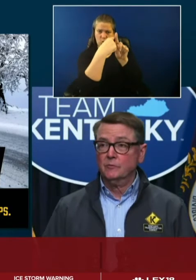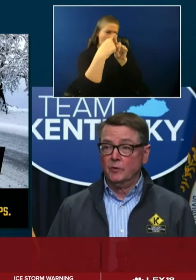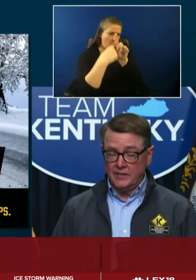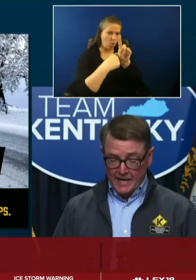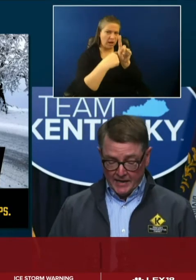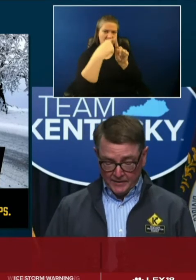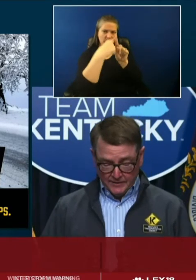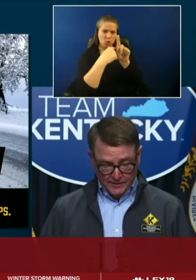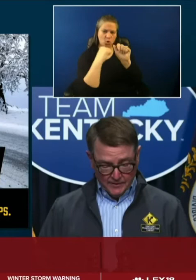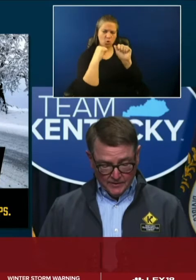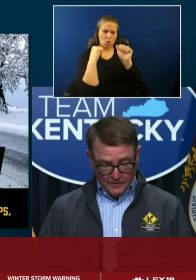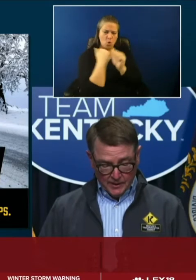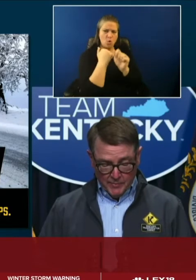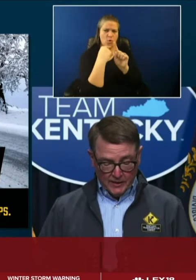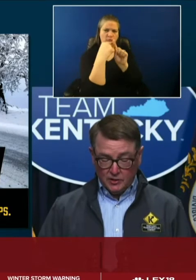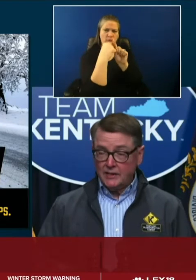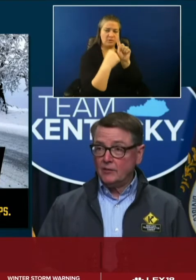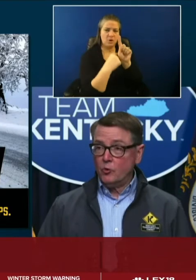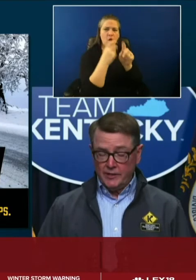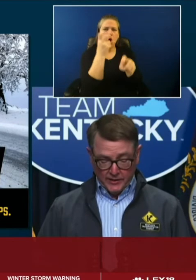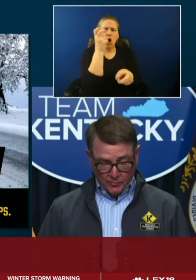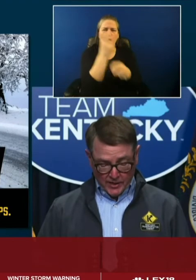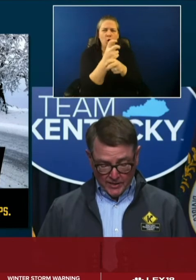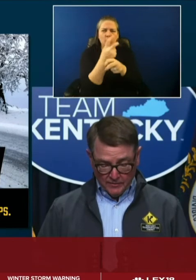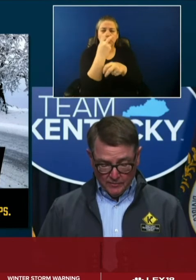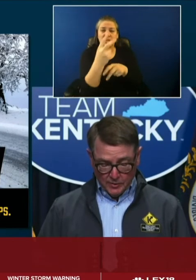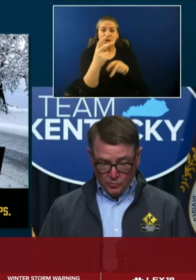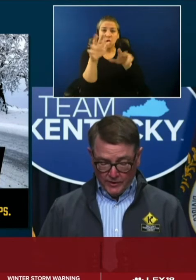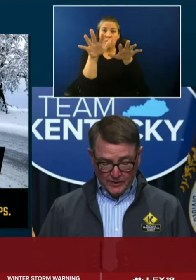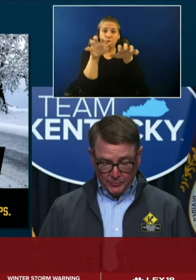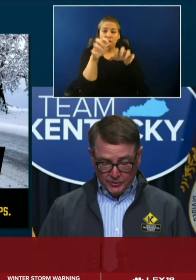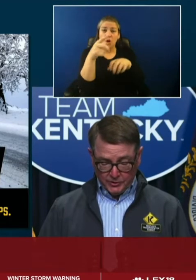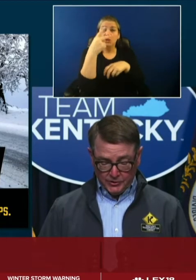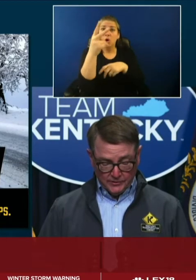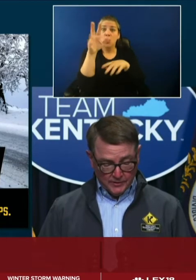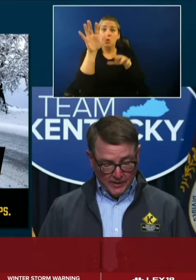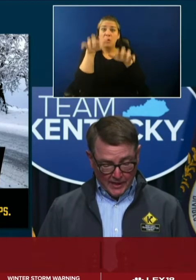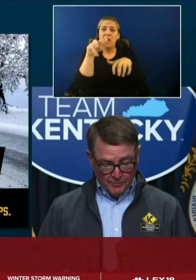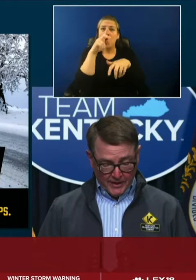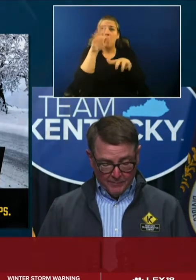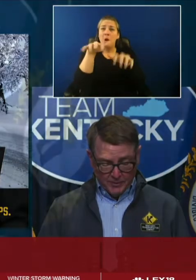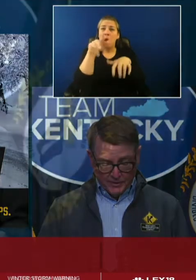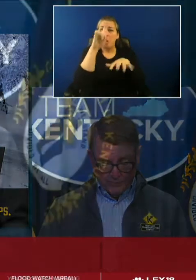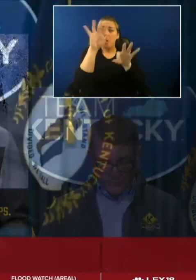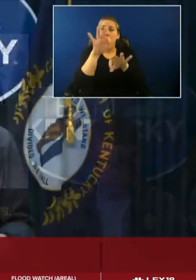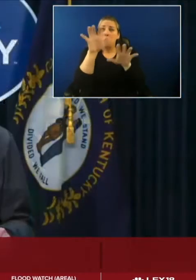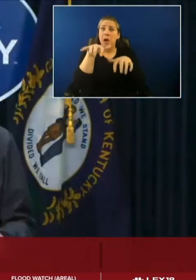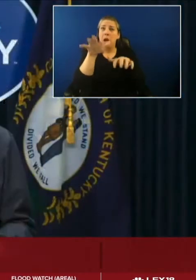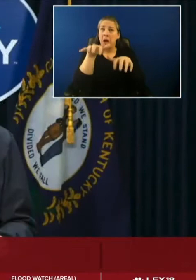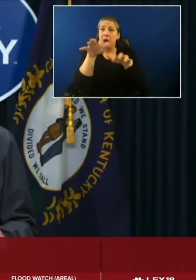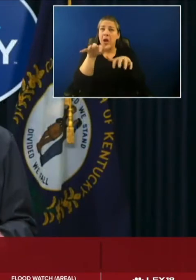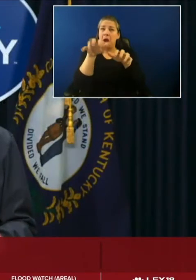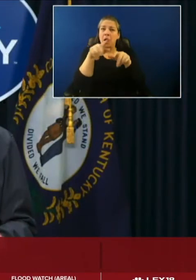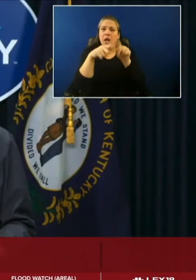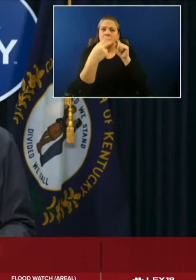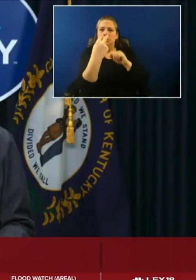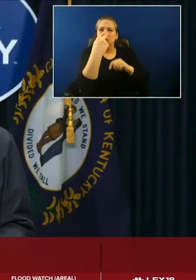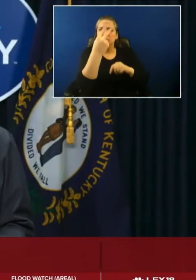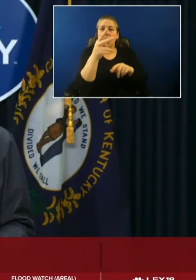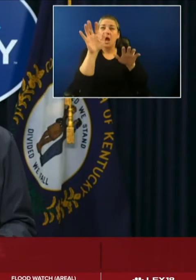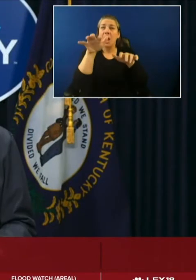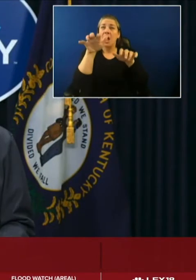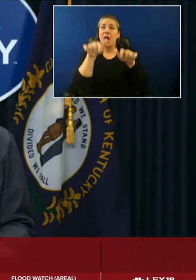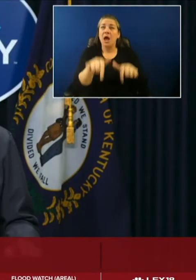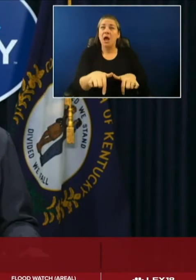detect with the eye. It may look like ordinary rain, but when temperatures and pavement temperatures drop low